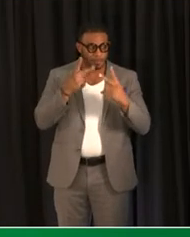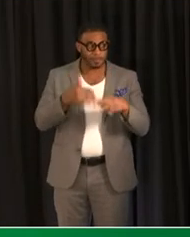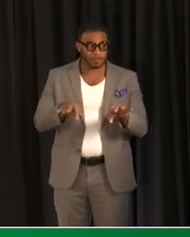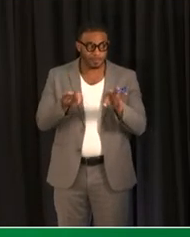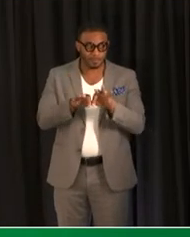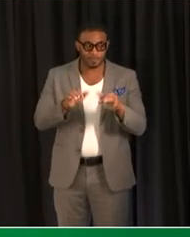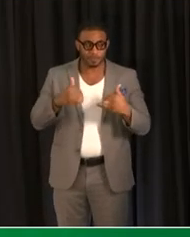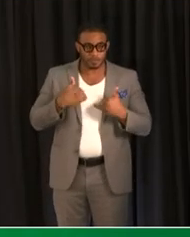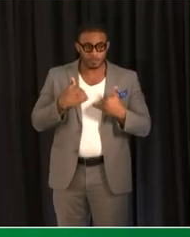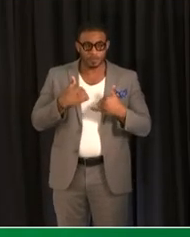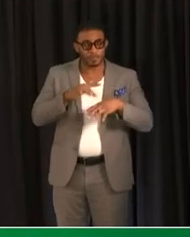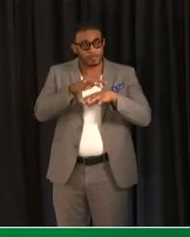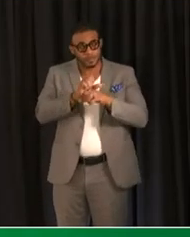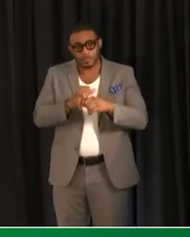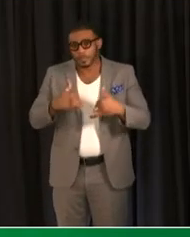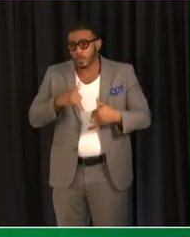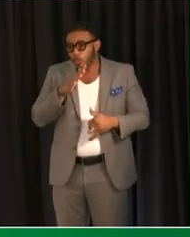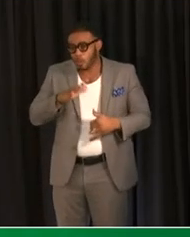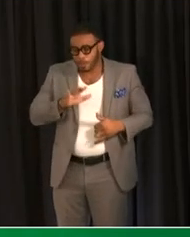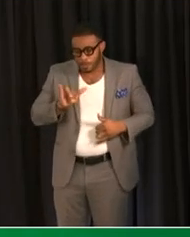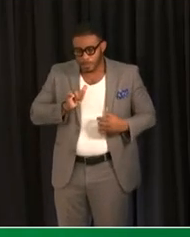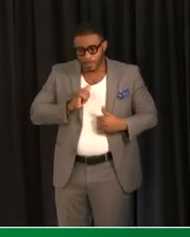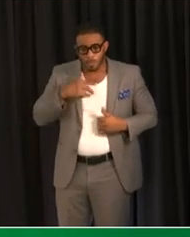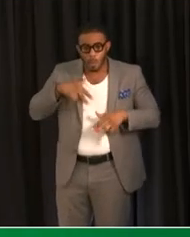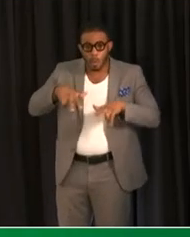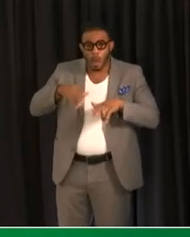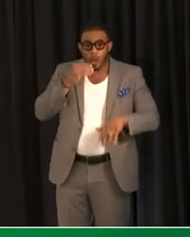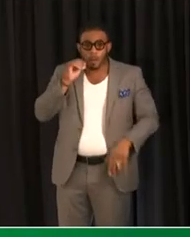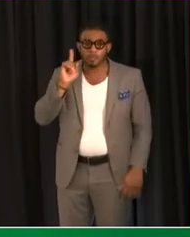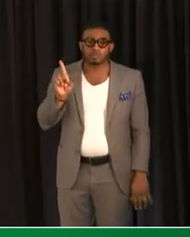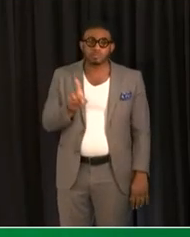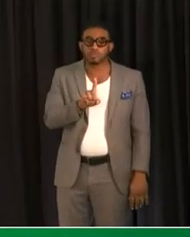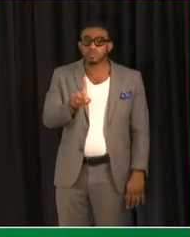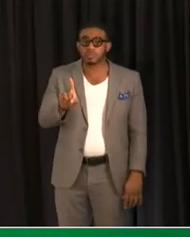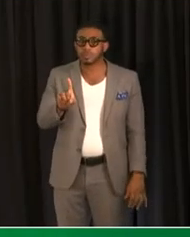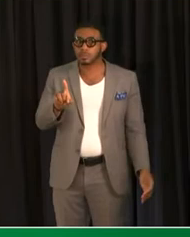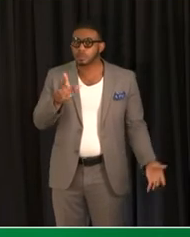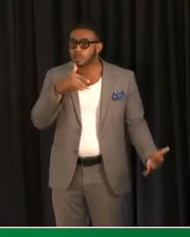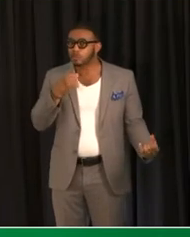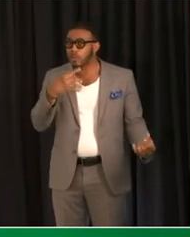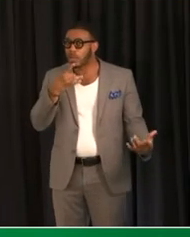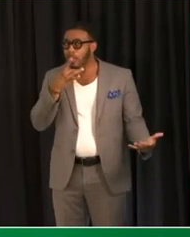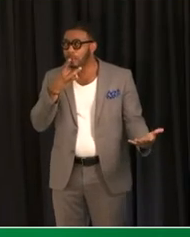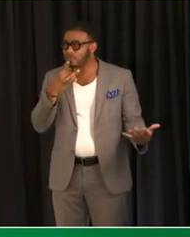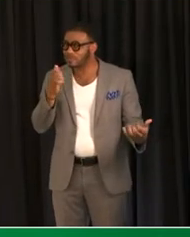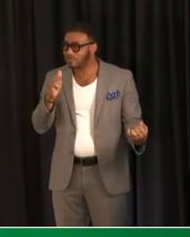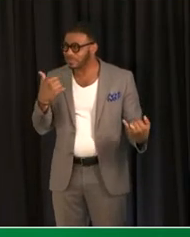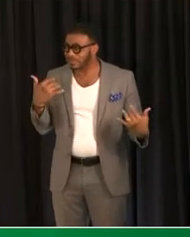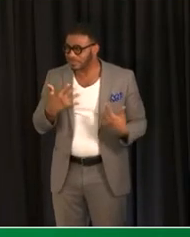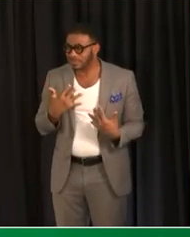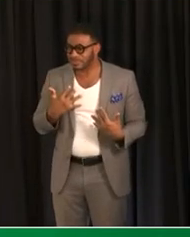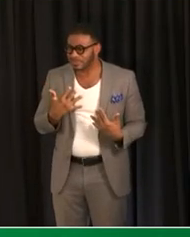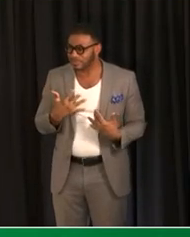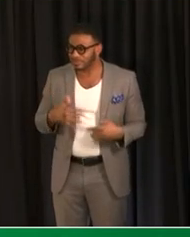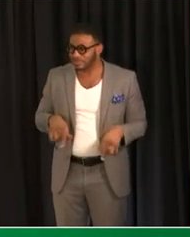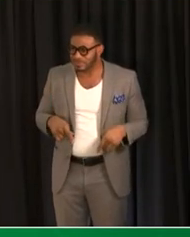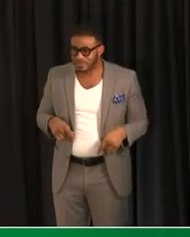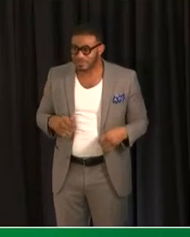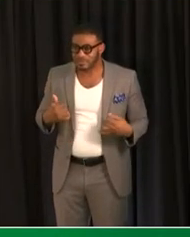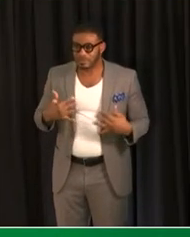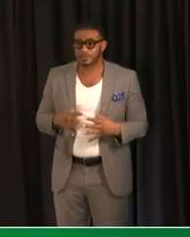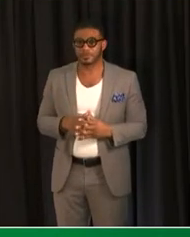And as a young woman walking home when there aren't strong lights, it's